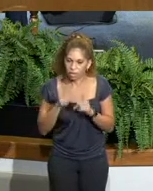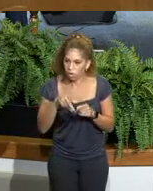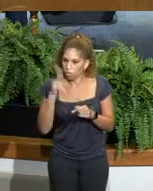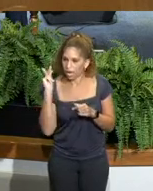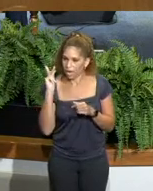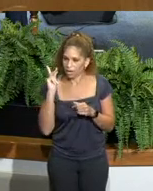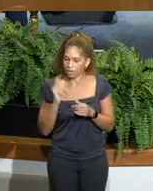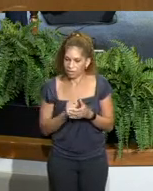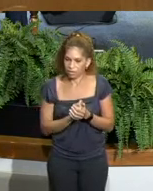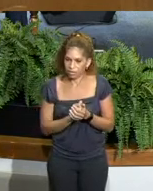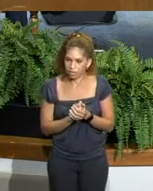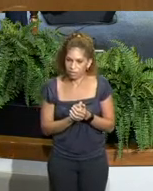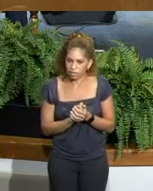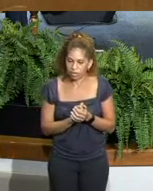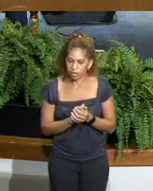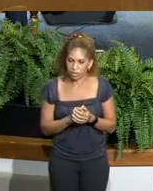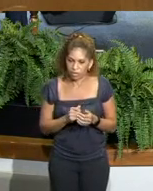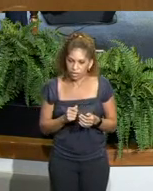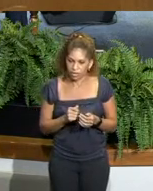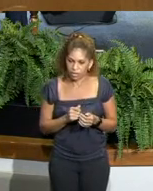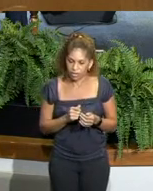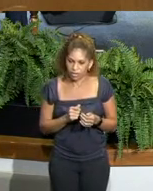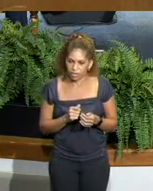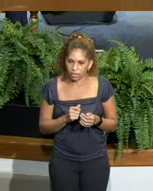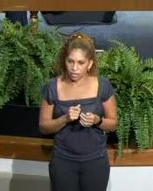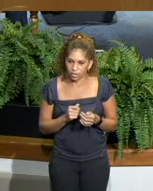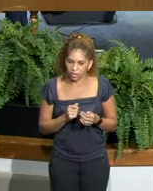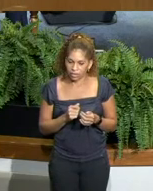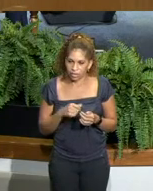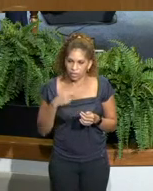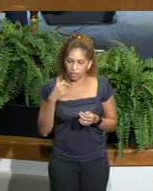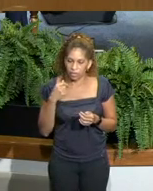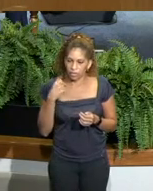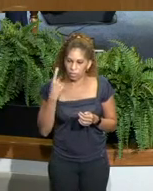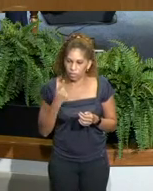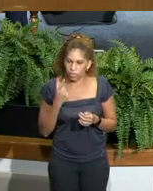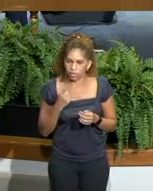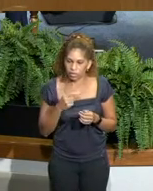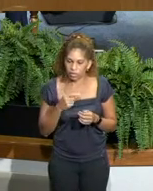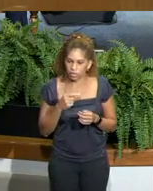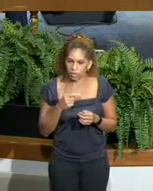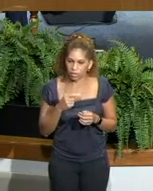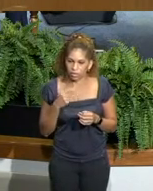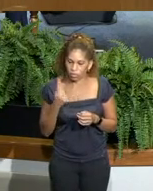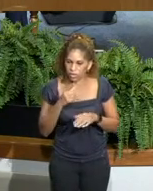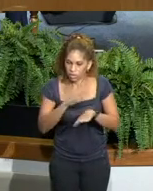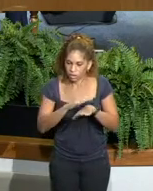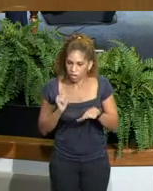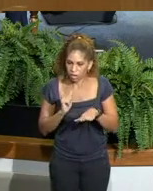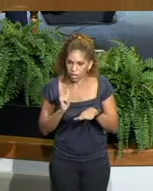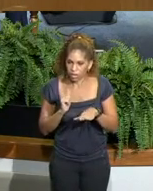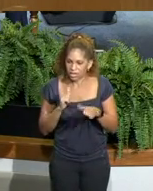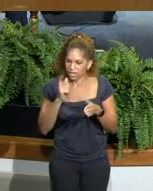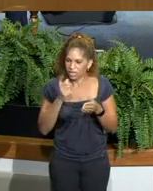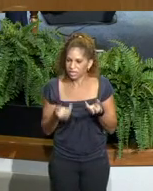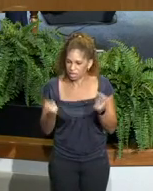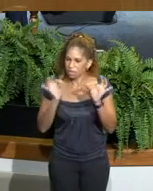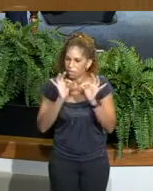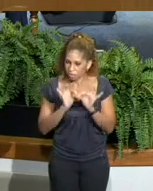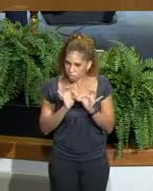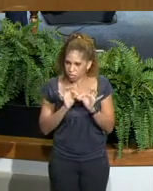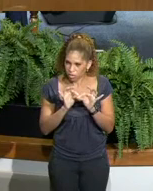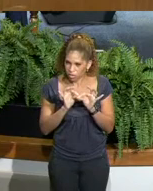Properly defining oneself and one's nature and one's calling is a critical philosophical,